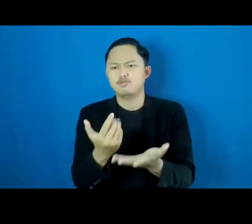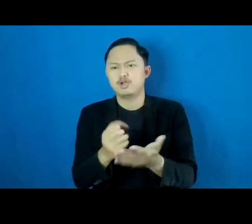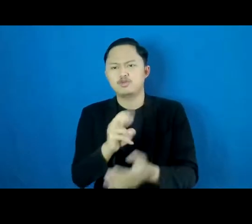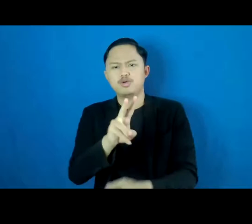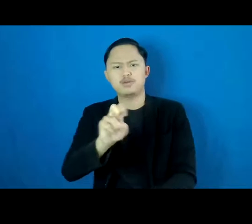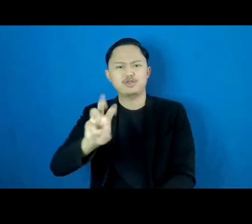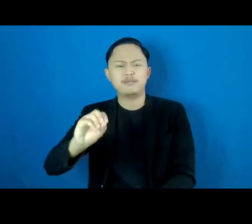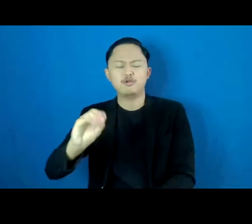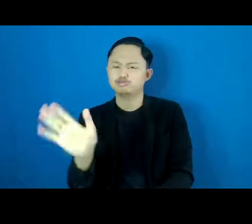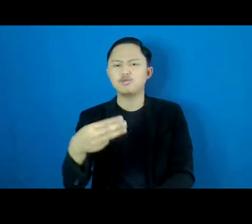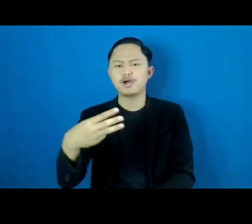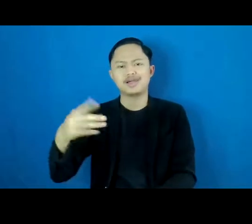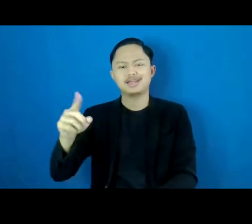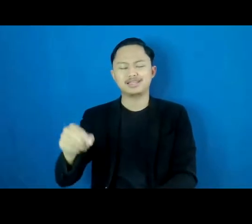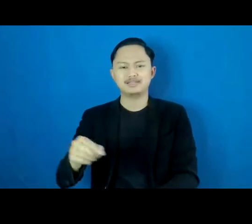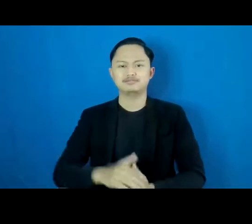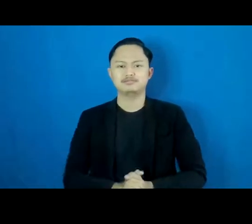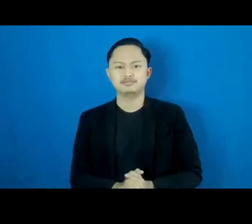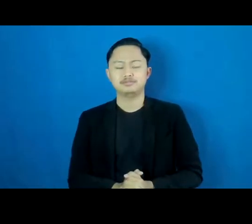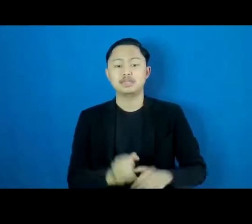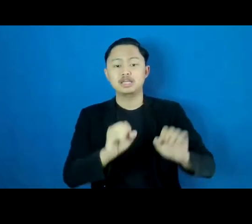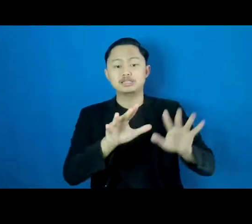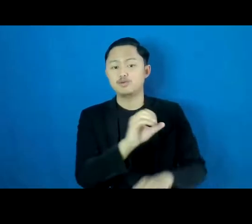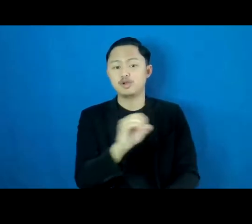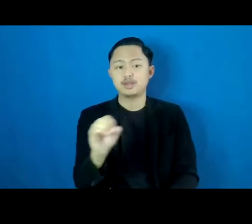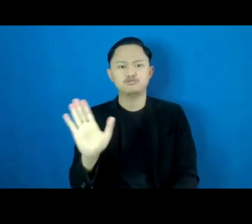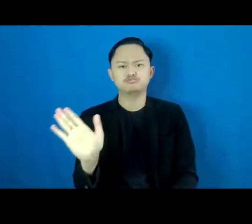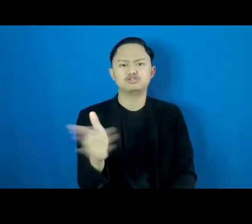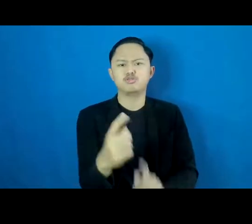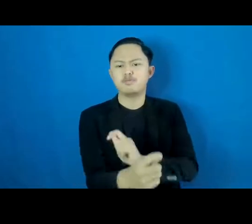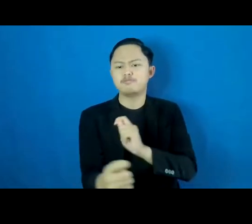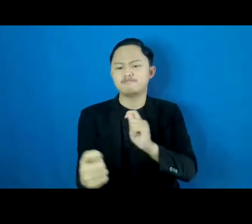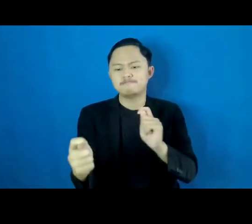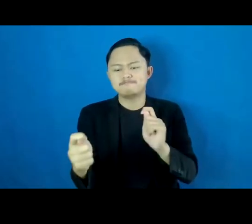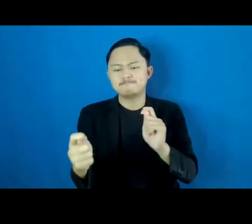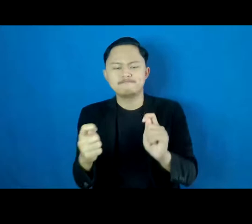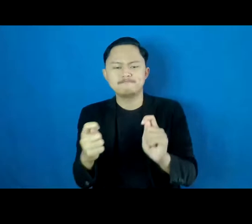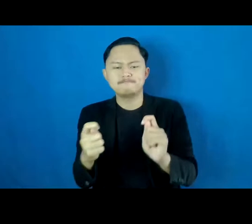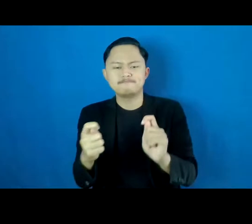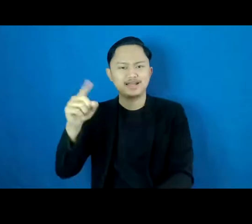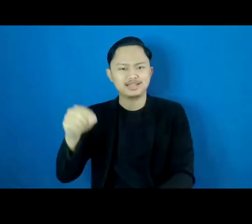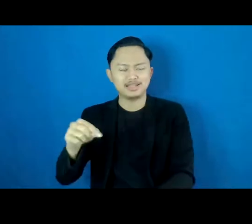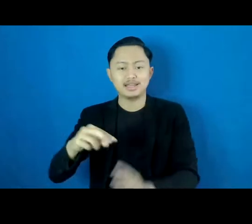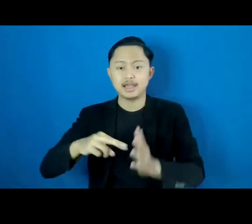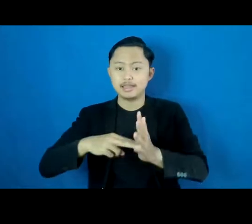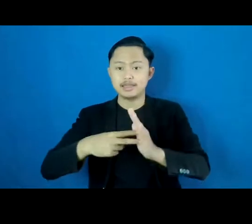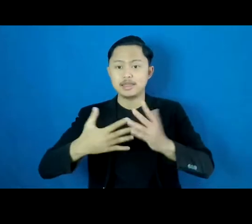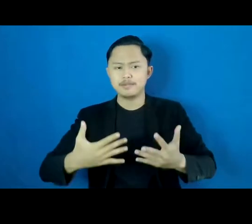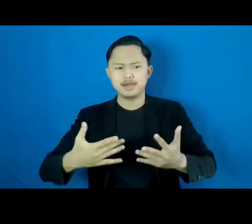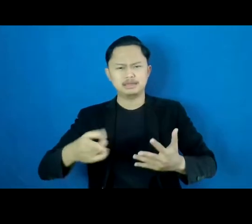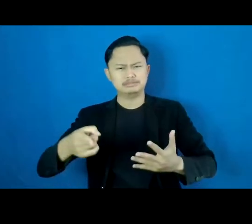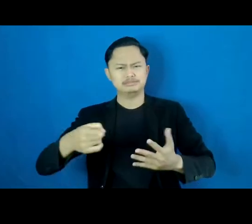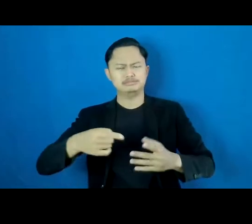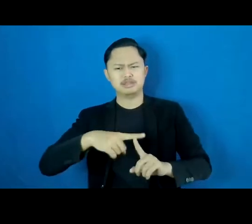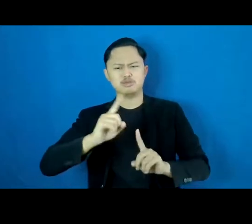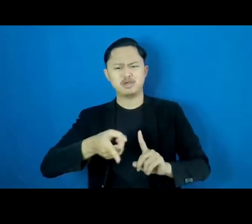With over 10,000 fleets, we'll be all made electrics within the next 8 years. This is obviously not an easy task to do,